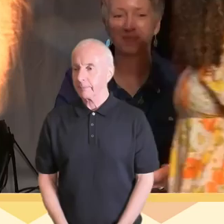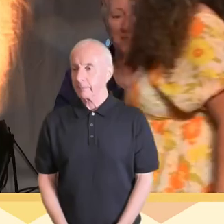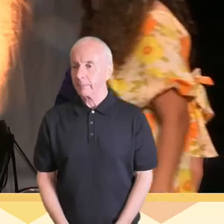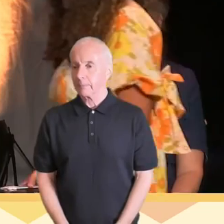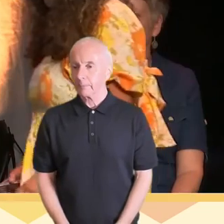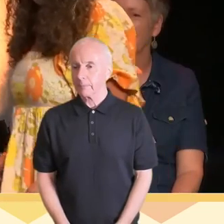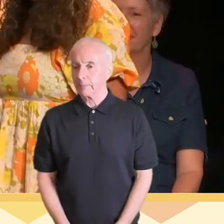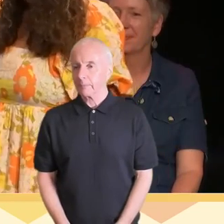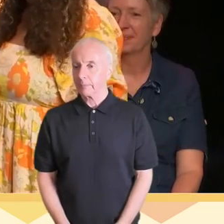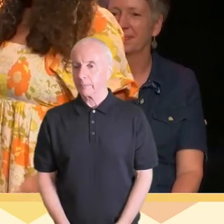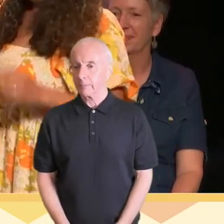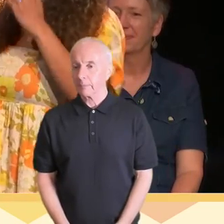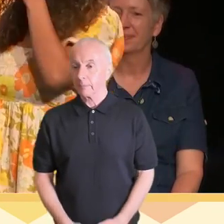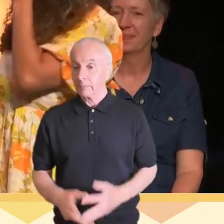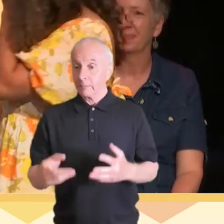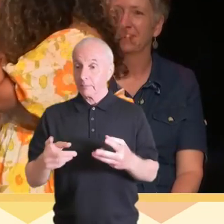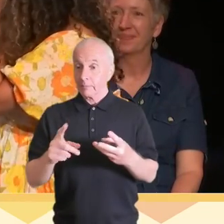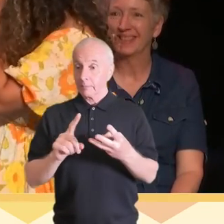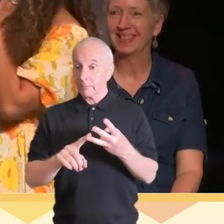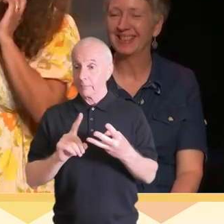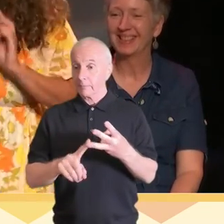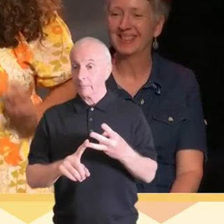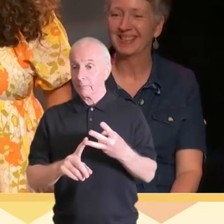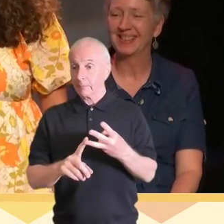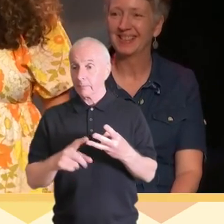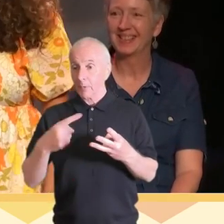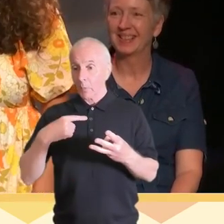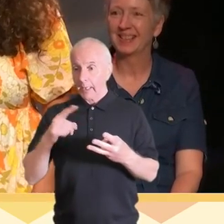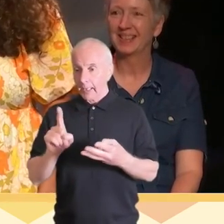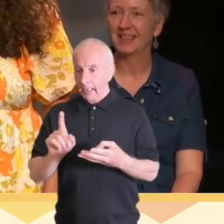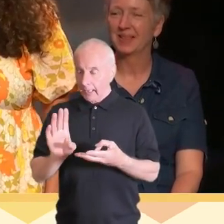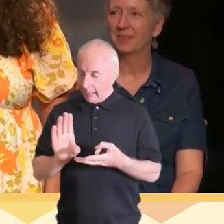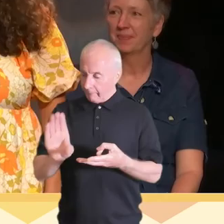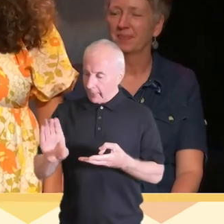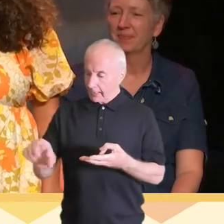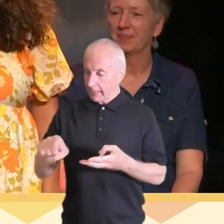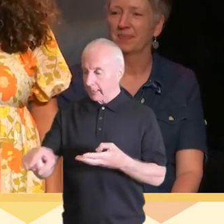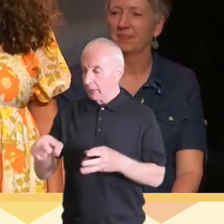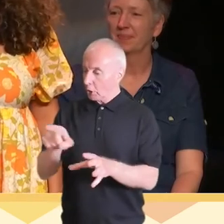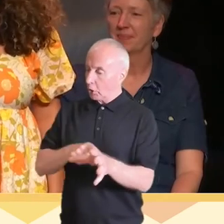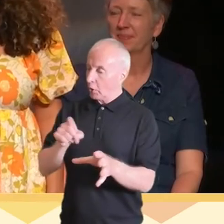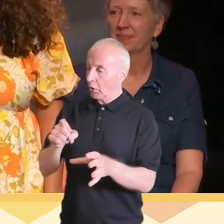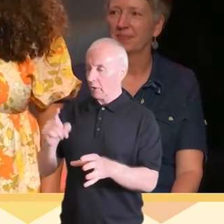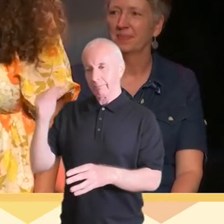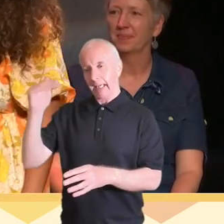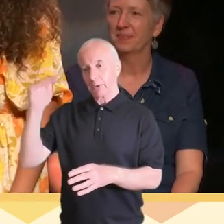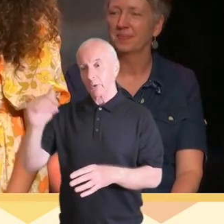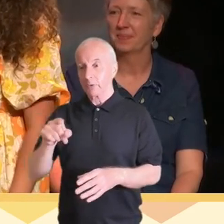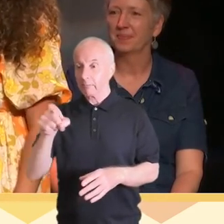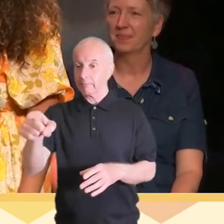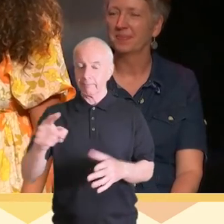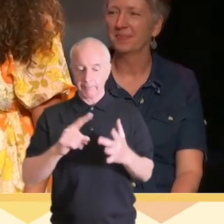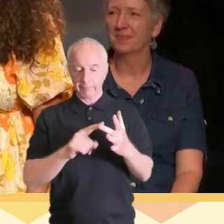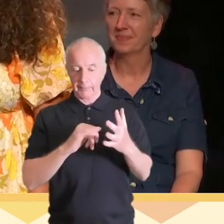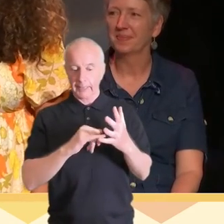So this is one of the things we're doing around our priority of investing in young adults. This is Isabella Senior, our new Young Leaders